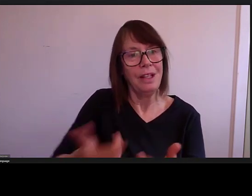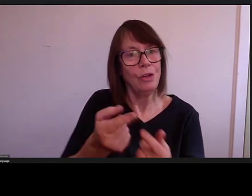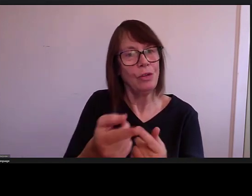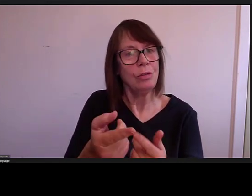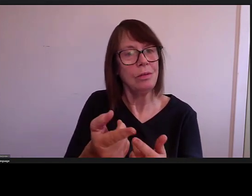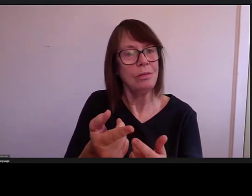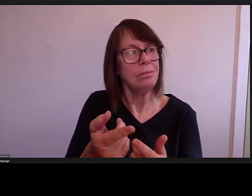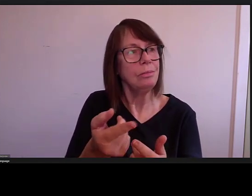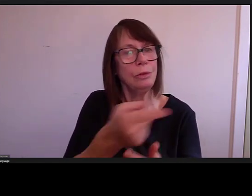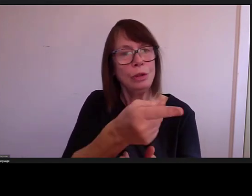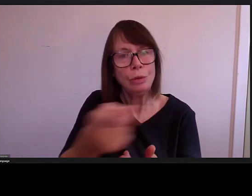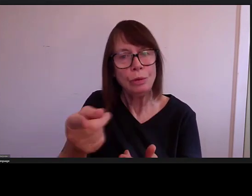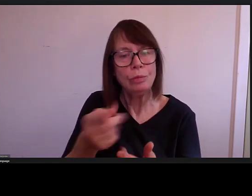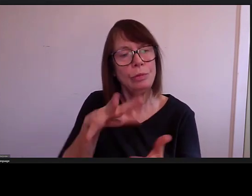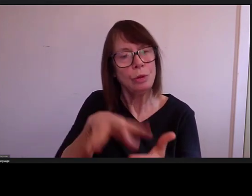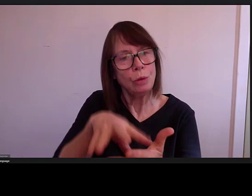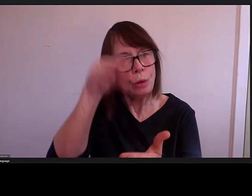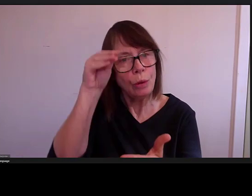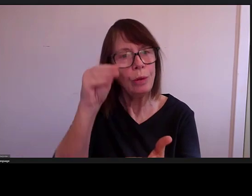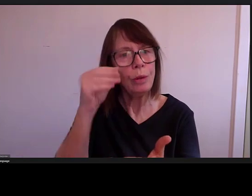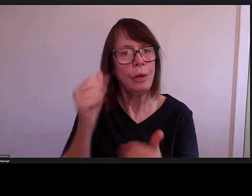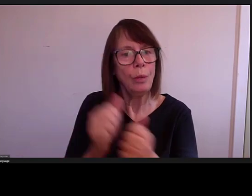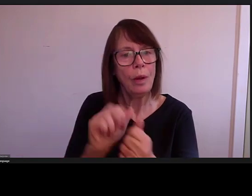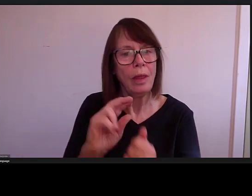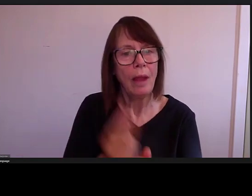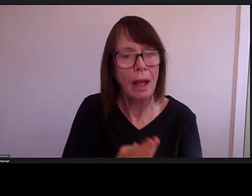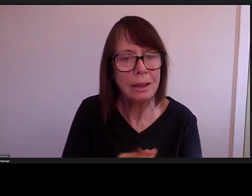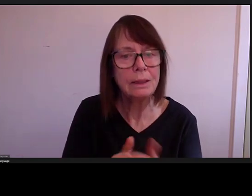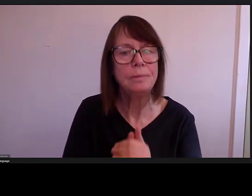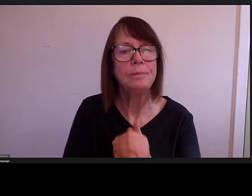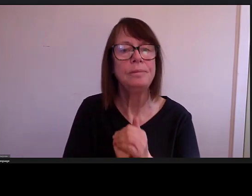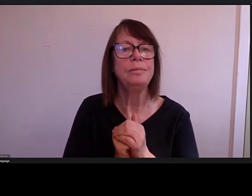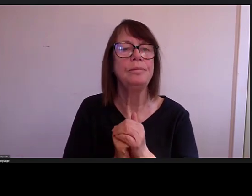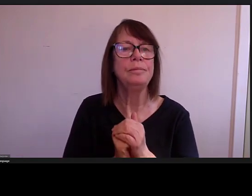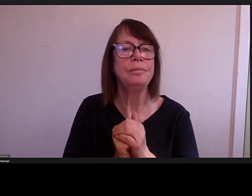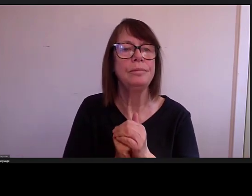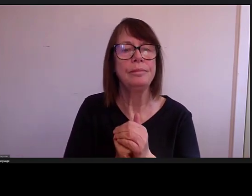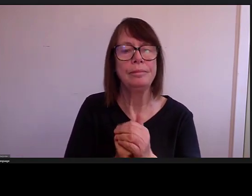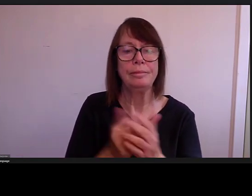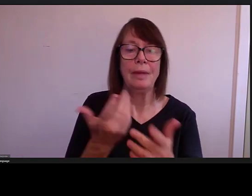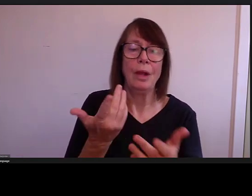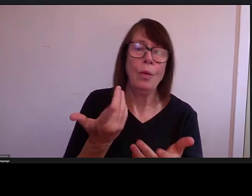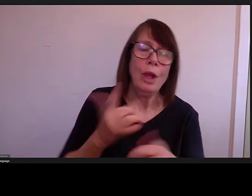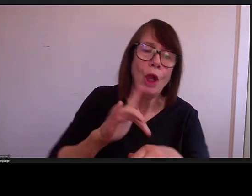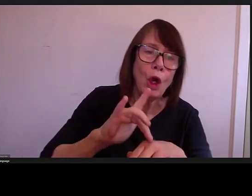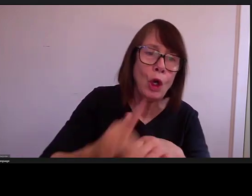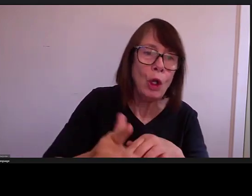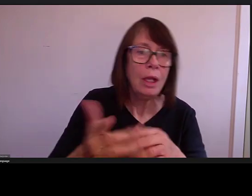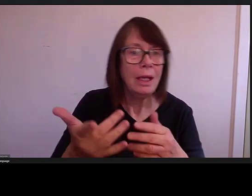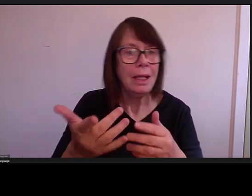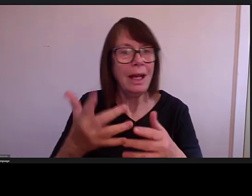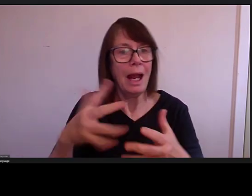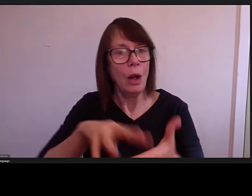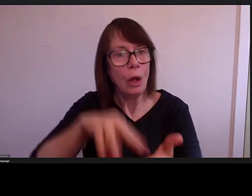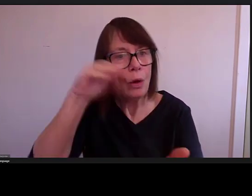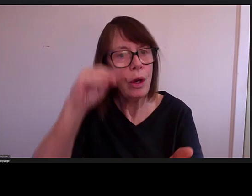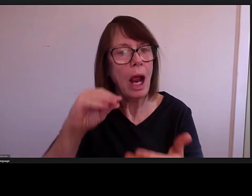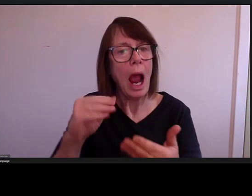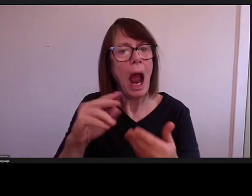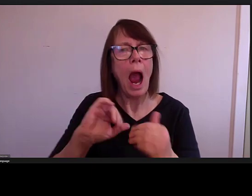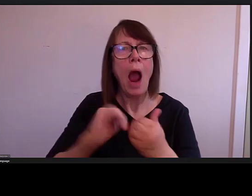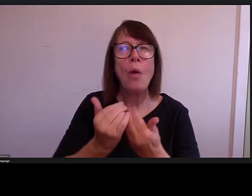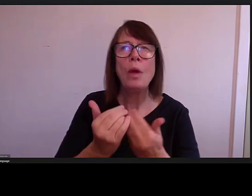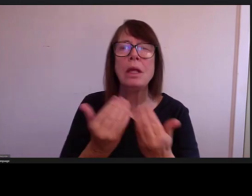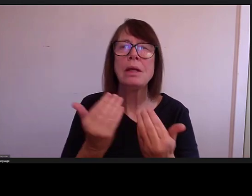us as we at Healthcare Excellence Canada are early in our learning in how to support equity-informed